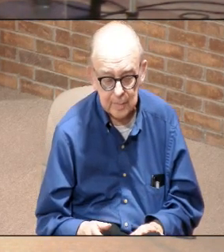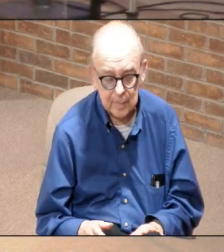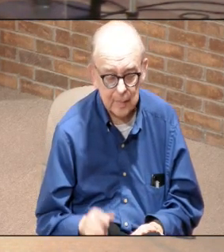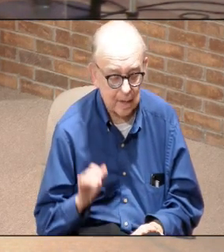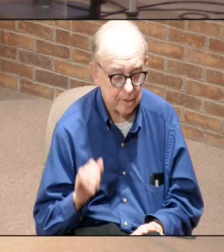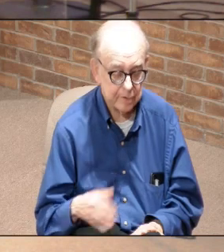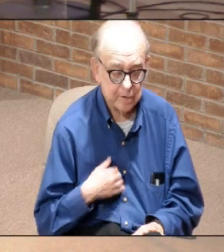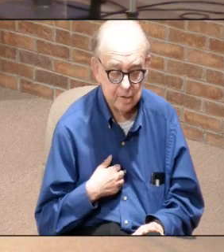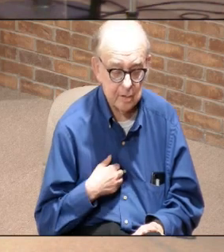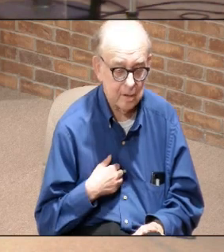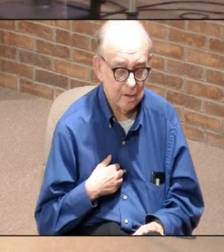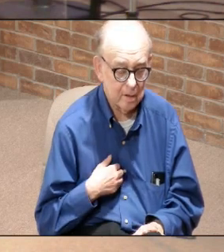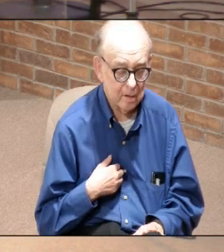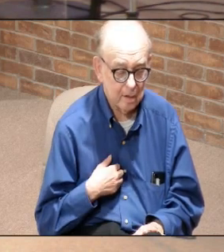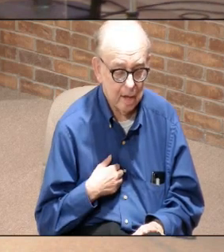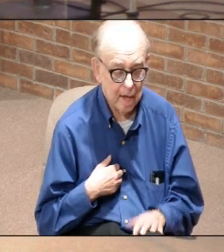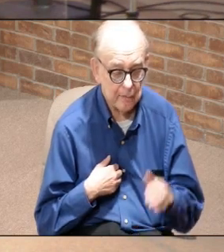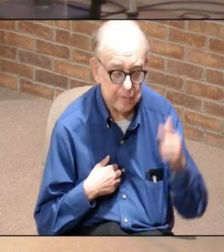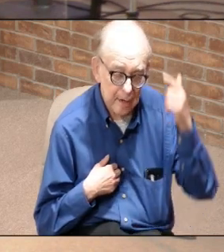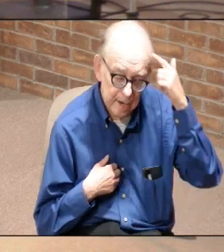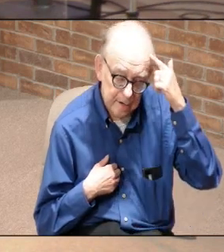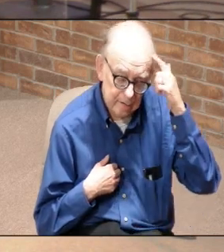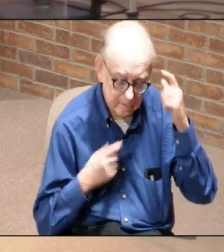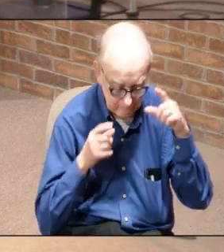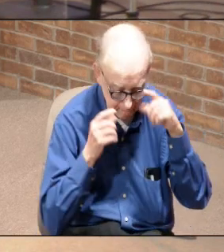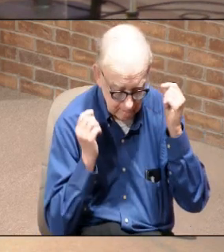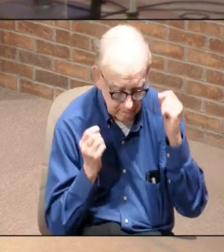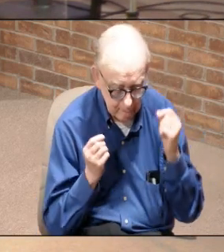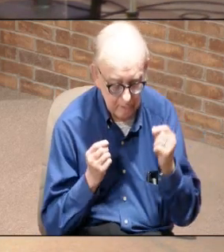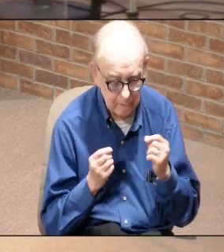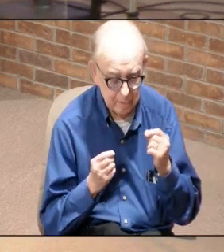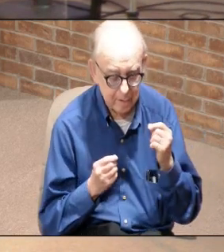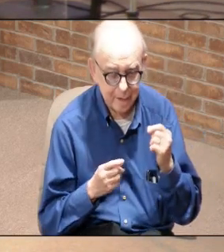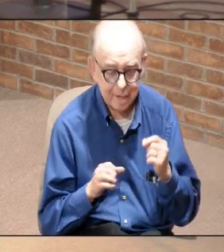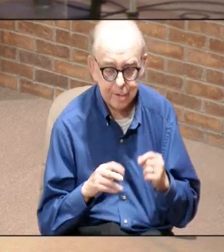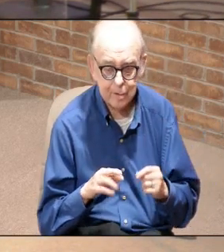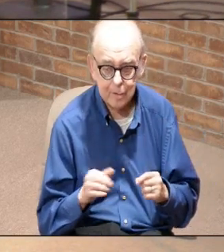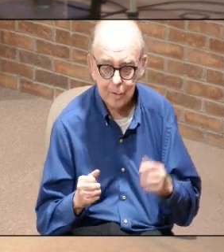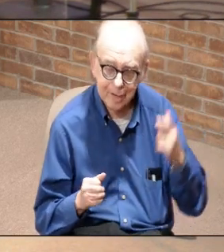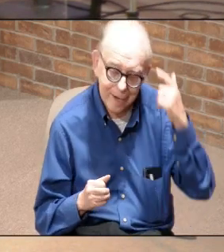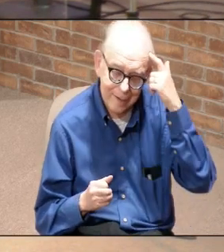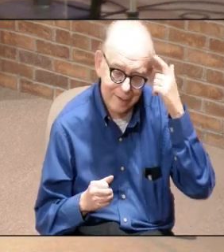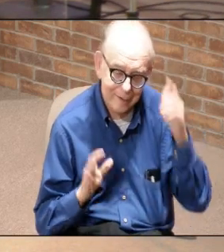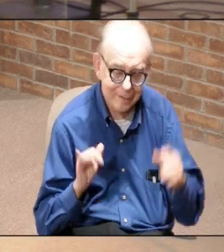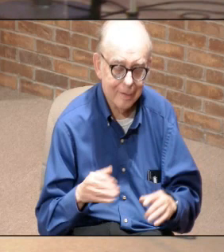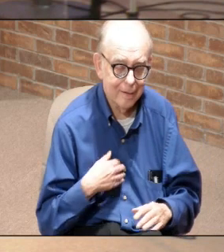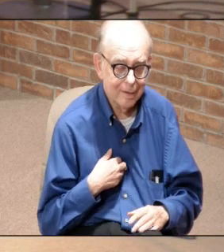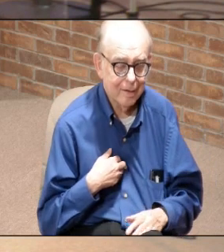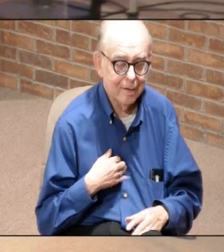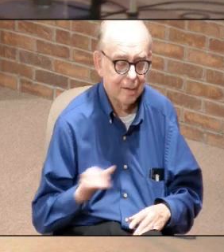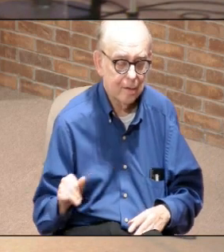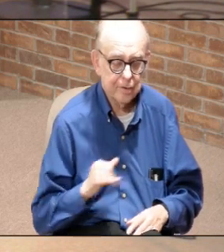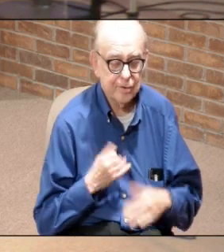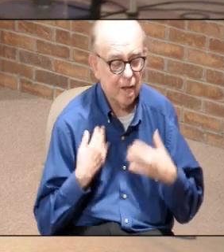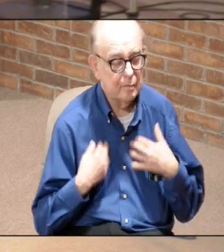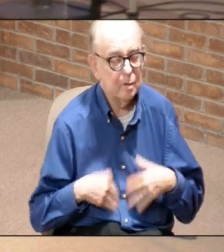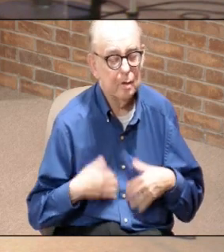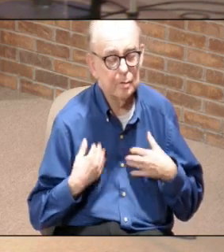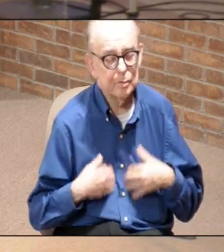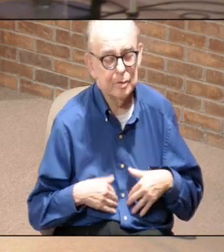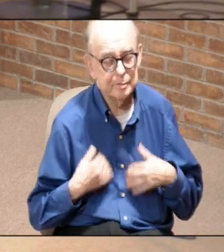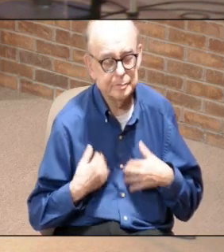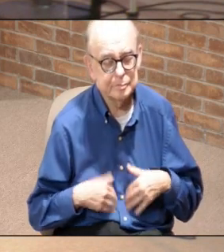I still had brown hair, glasses. My hair was still curly. I still had on the same